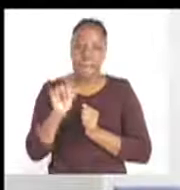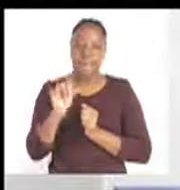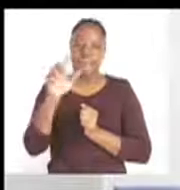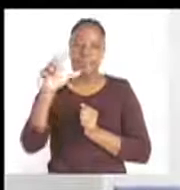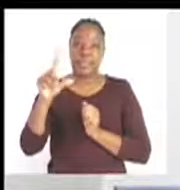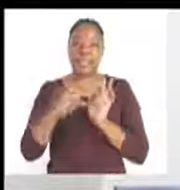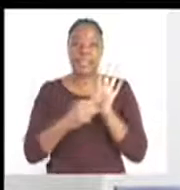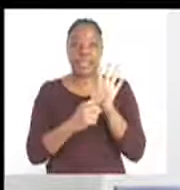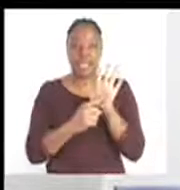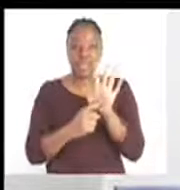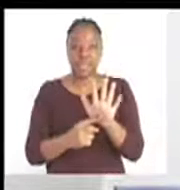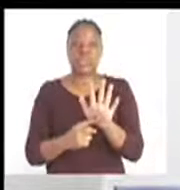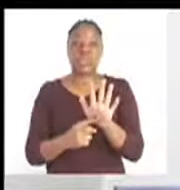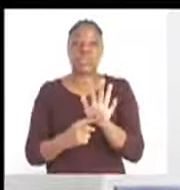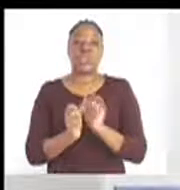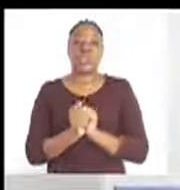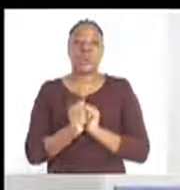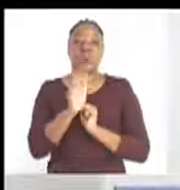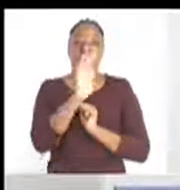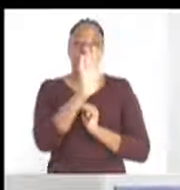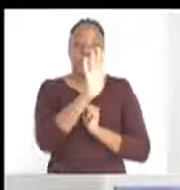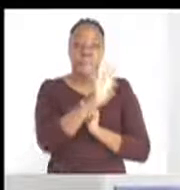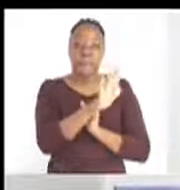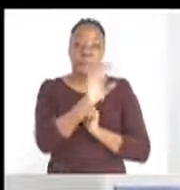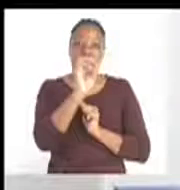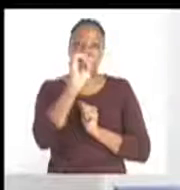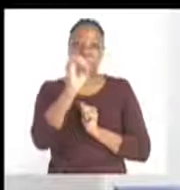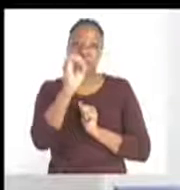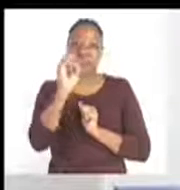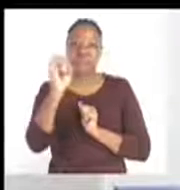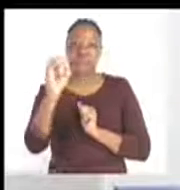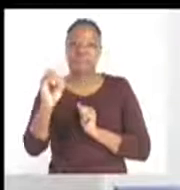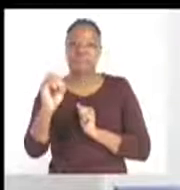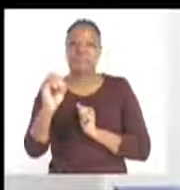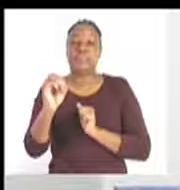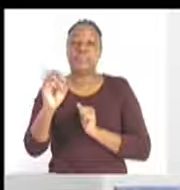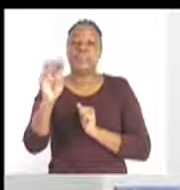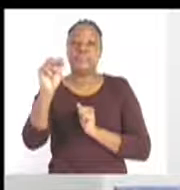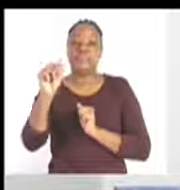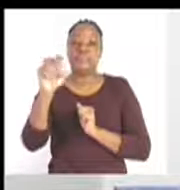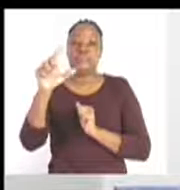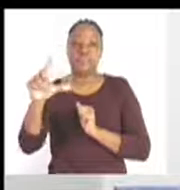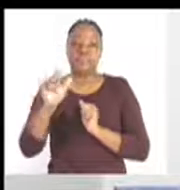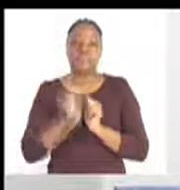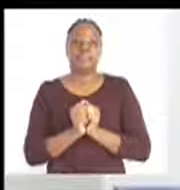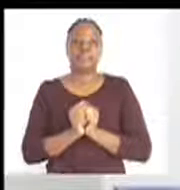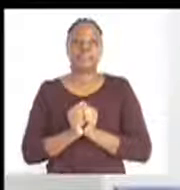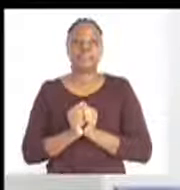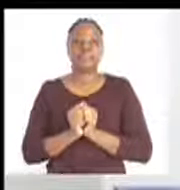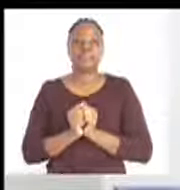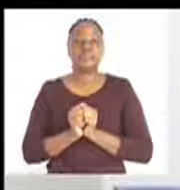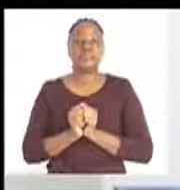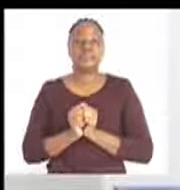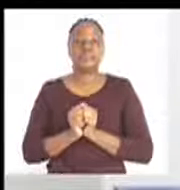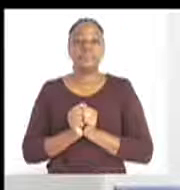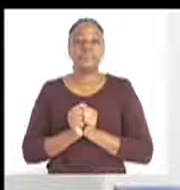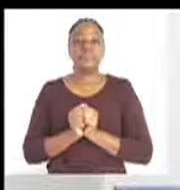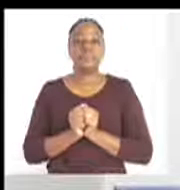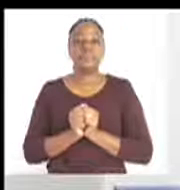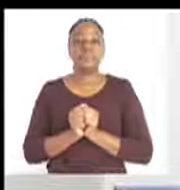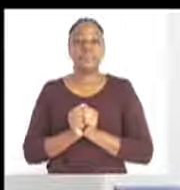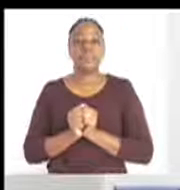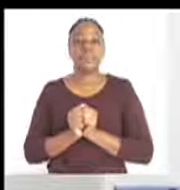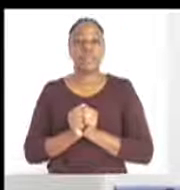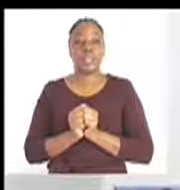5,000 milliliters. I say it again. If you are going to write it, make sure that you